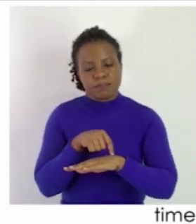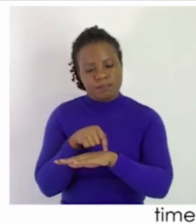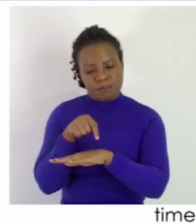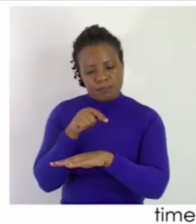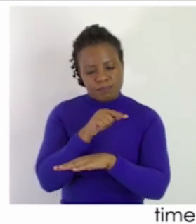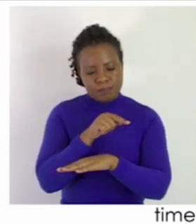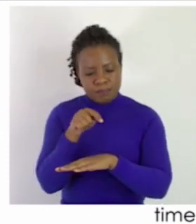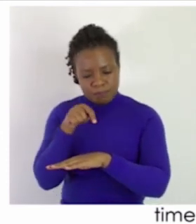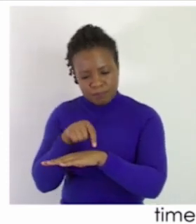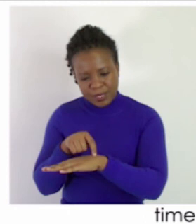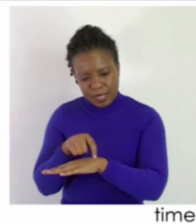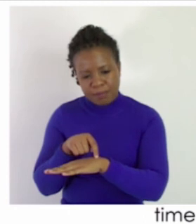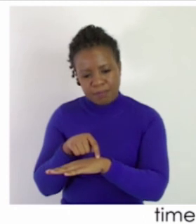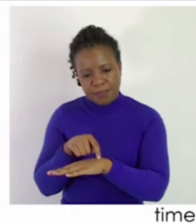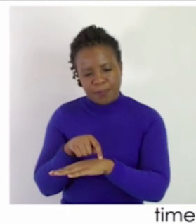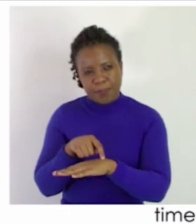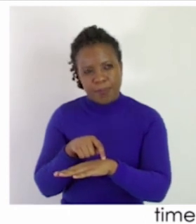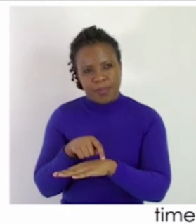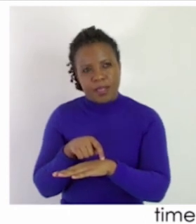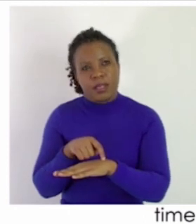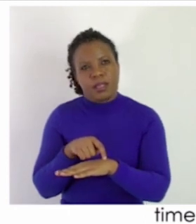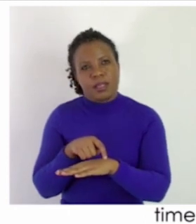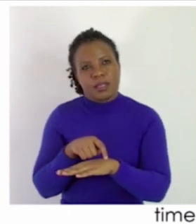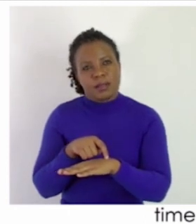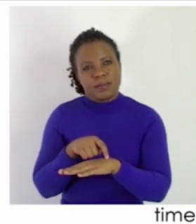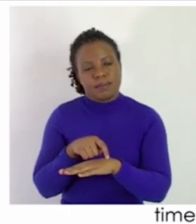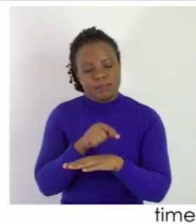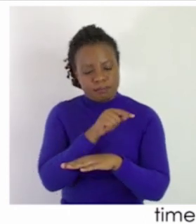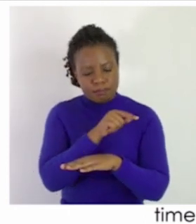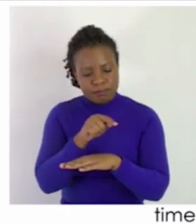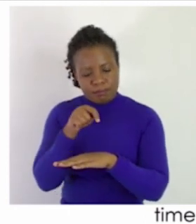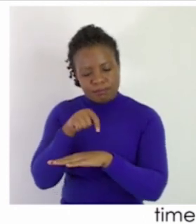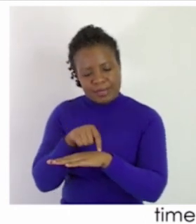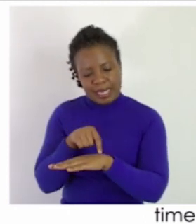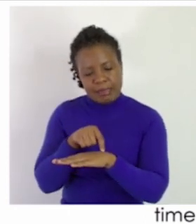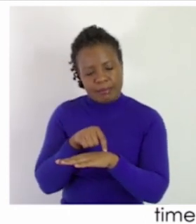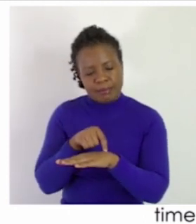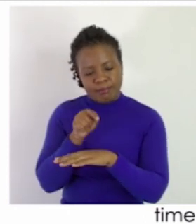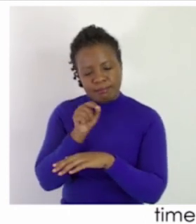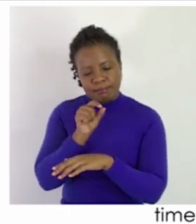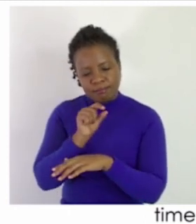up, I don't have dash time. Hurry up, I don't have dash time.